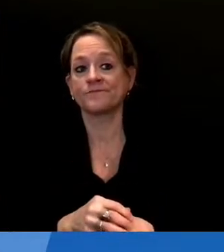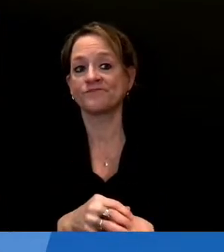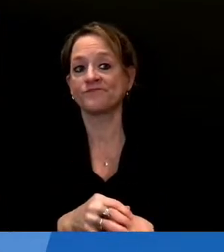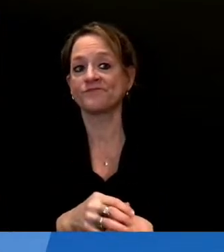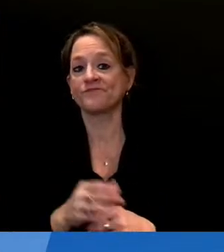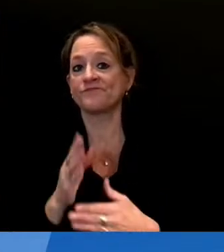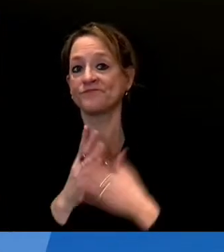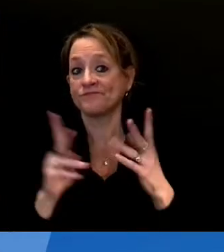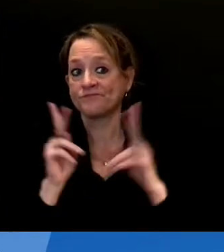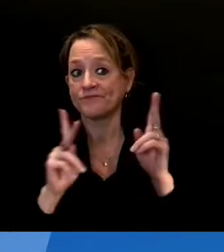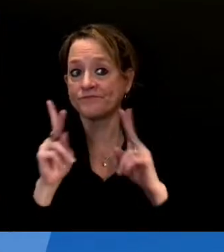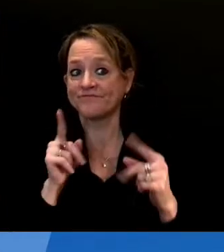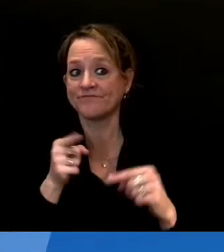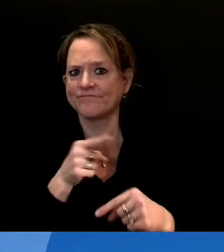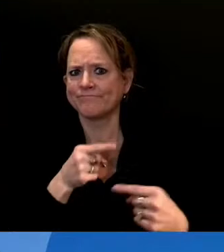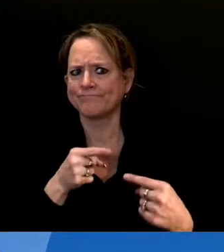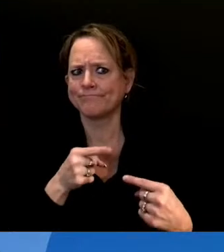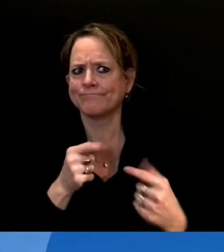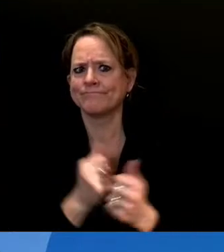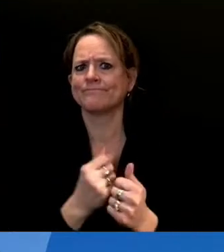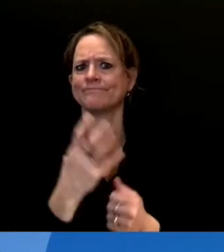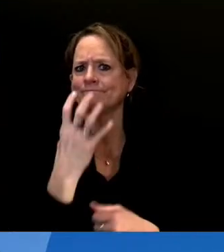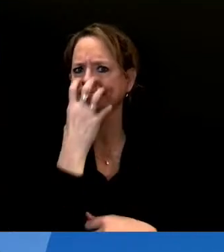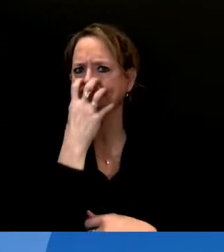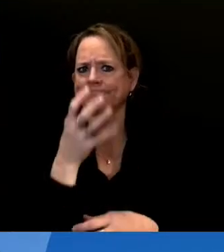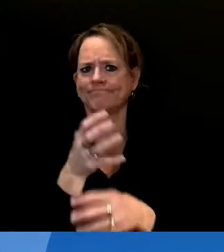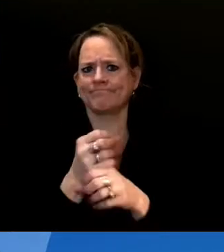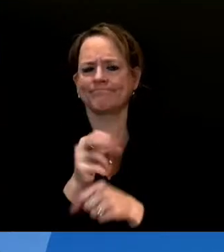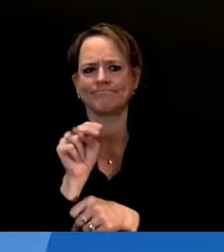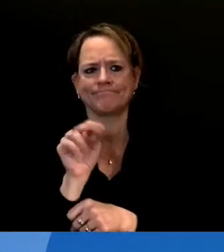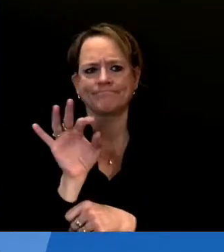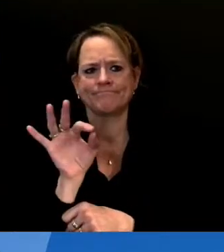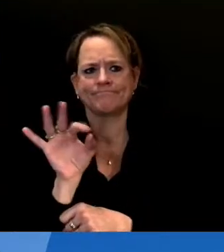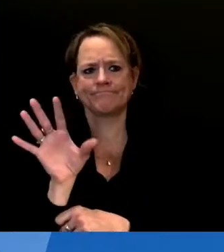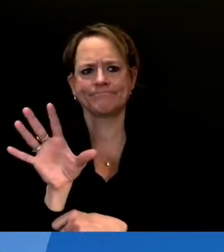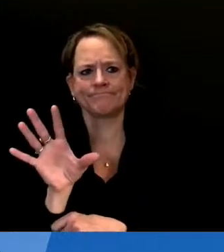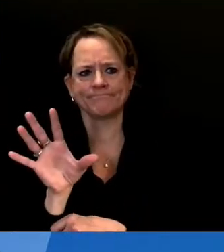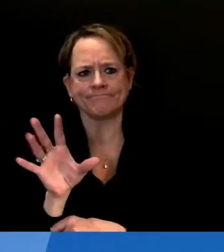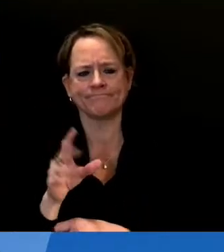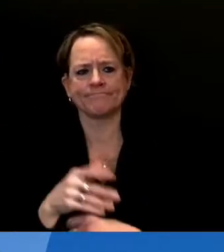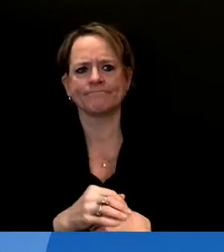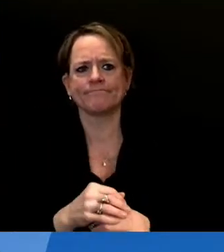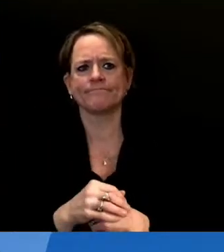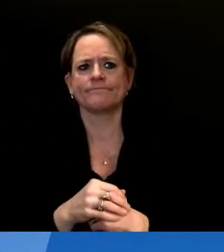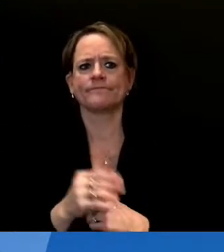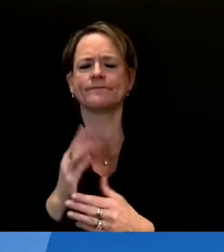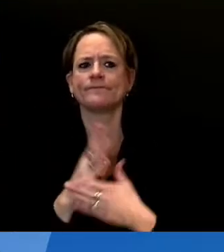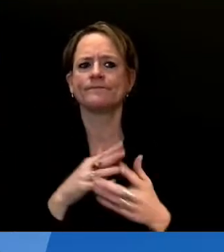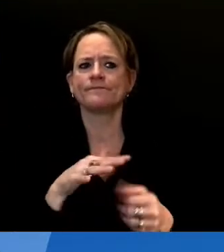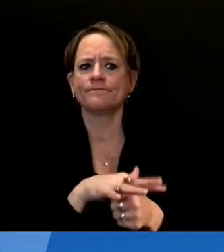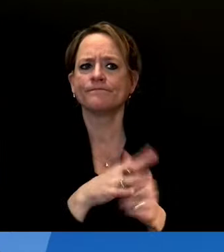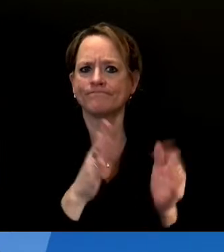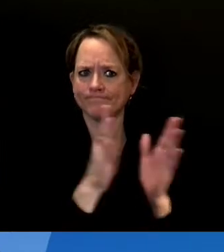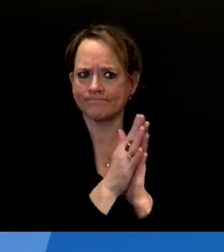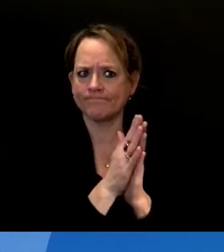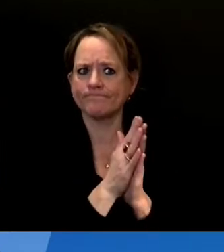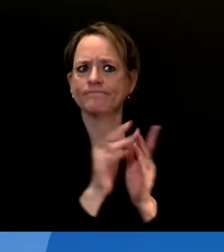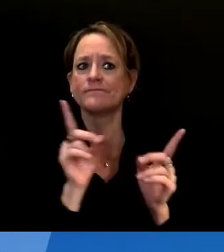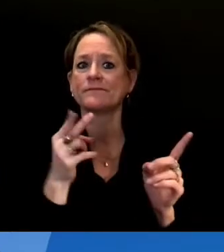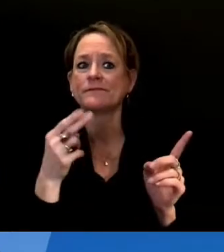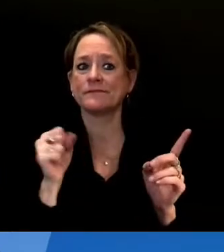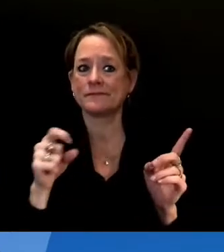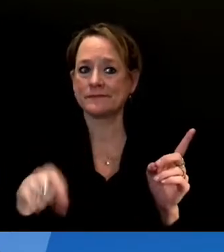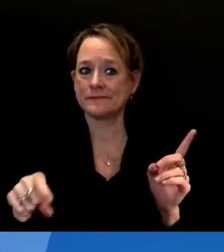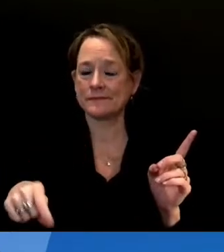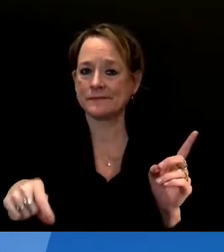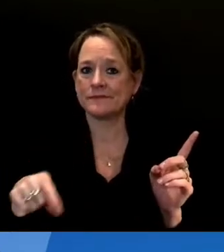area here have said that they've made some requests to the DHS stockpile and that the timeline of when